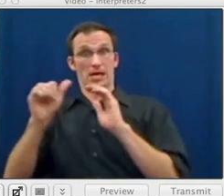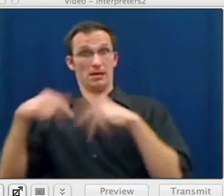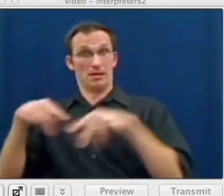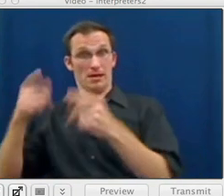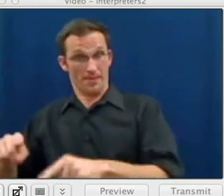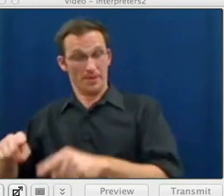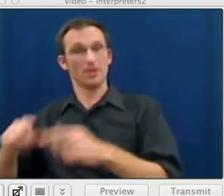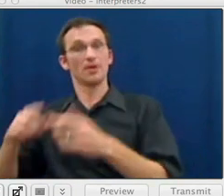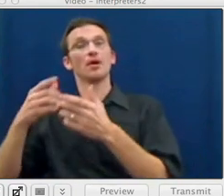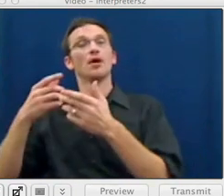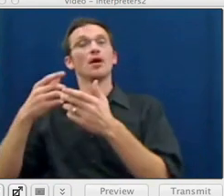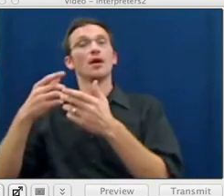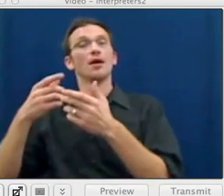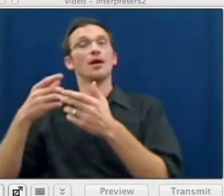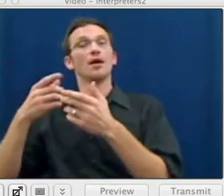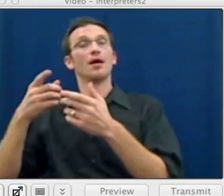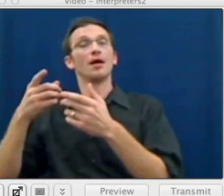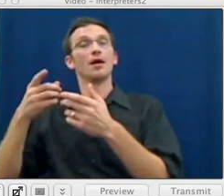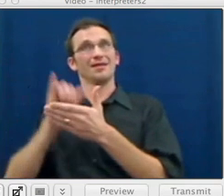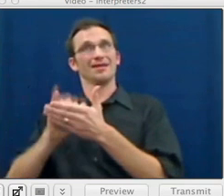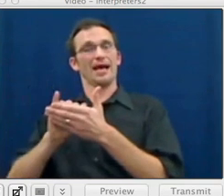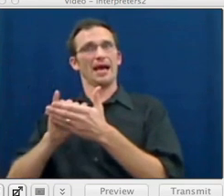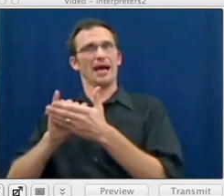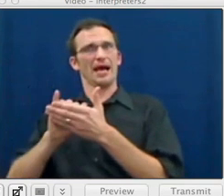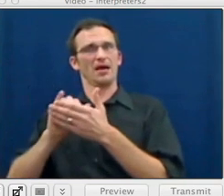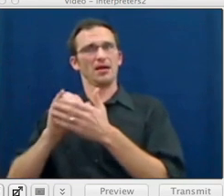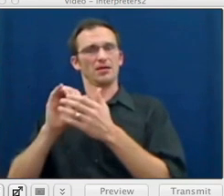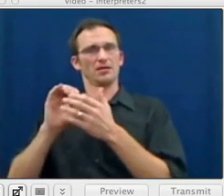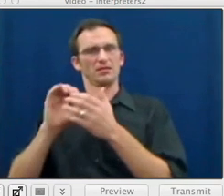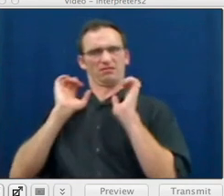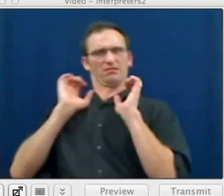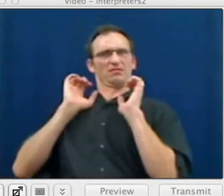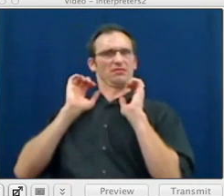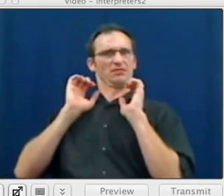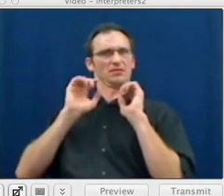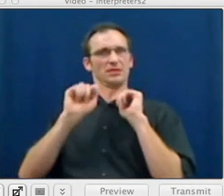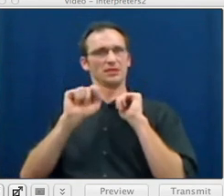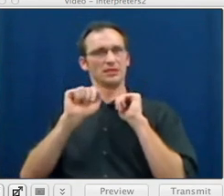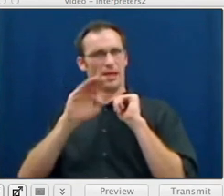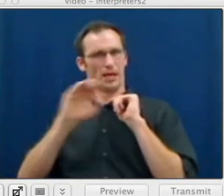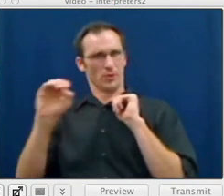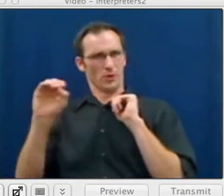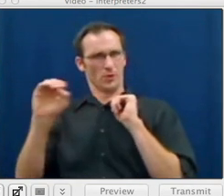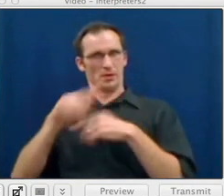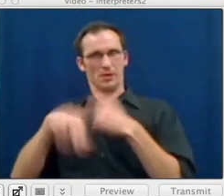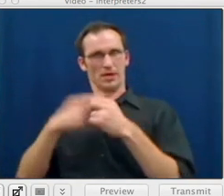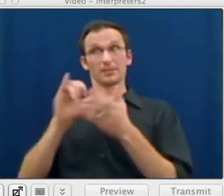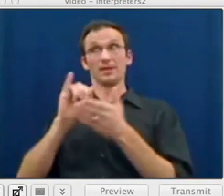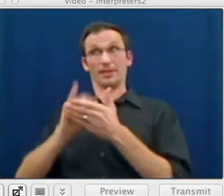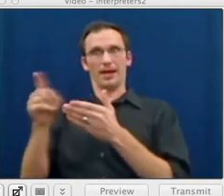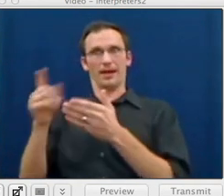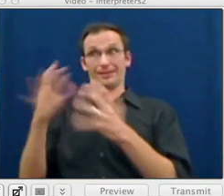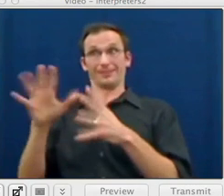with the taboo subject that was being put out there.